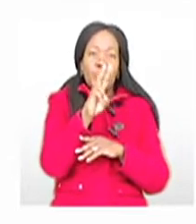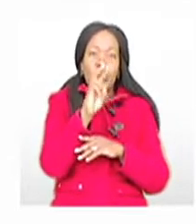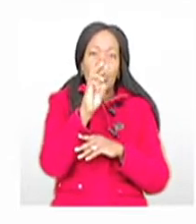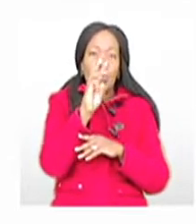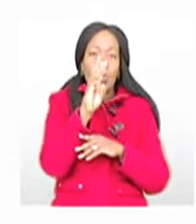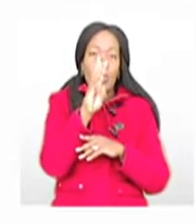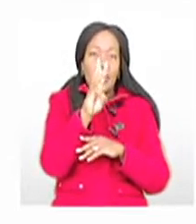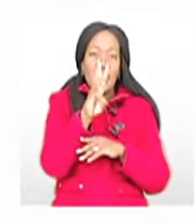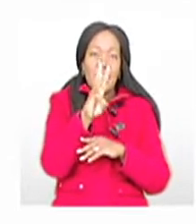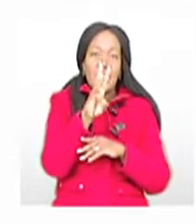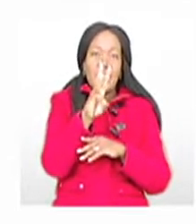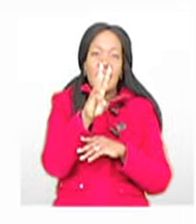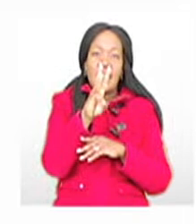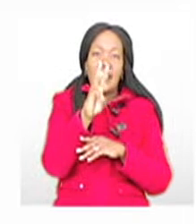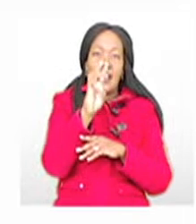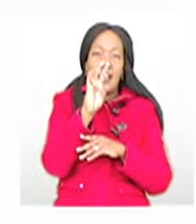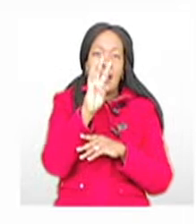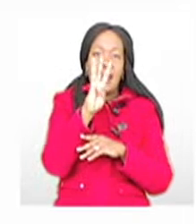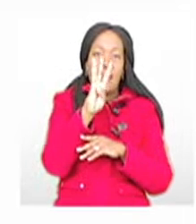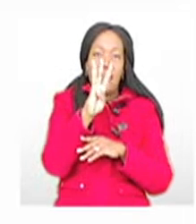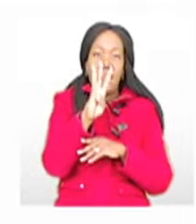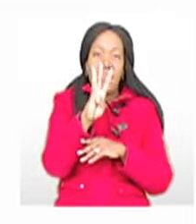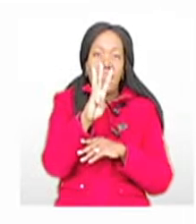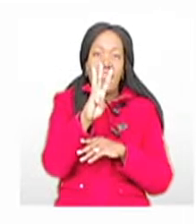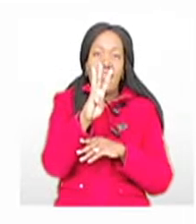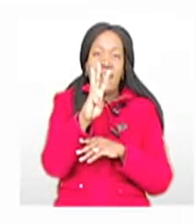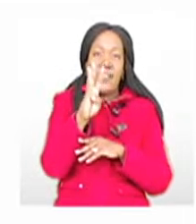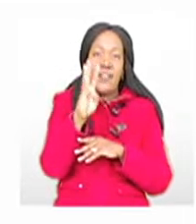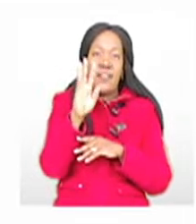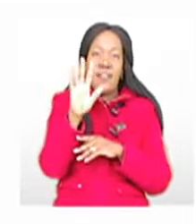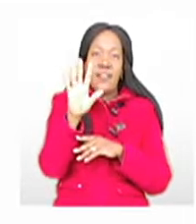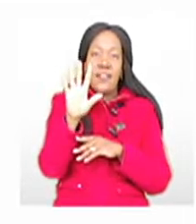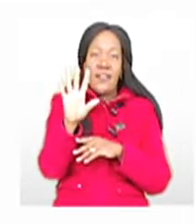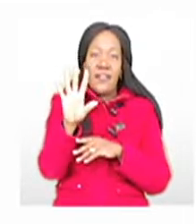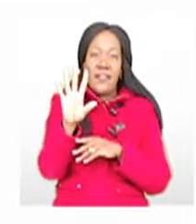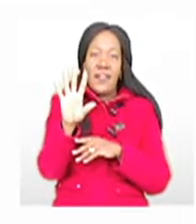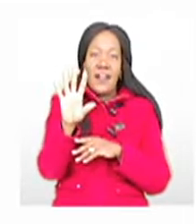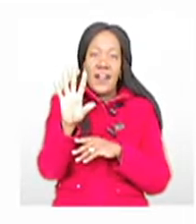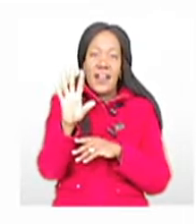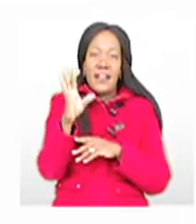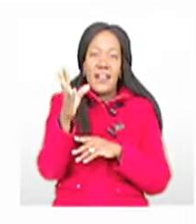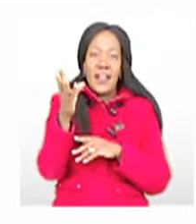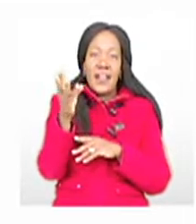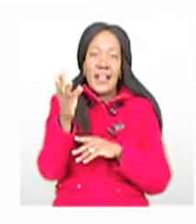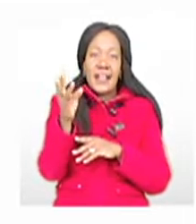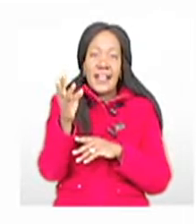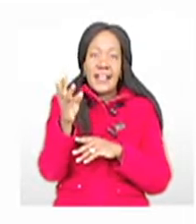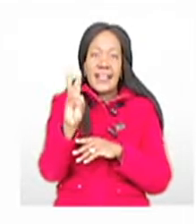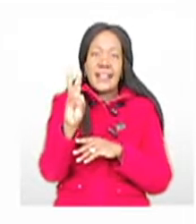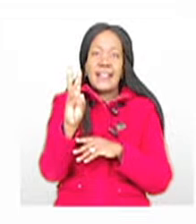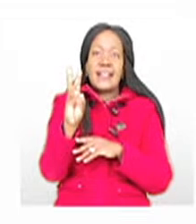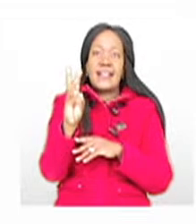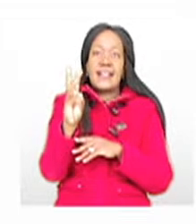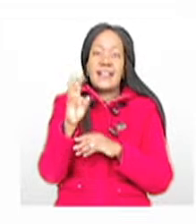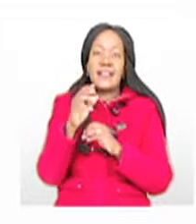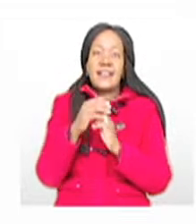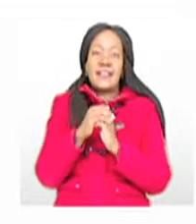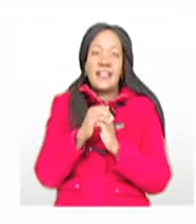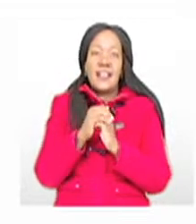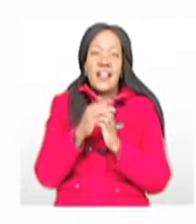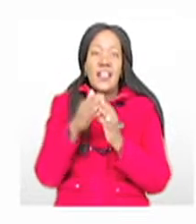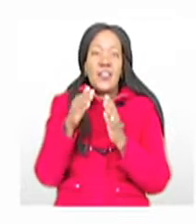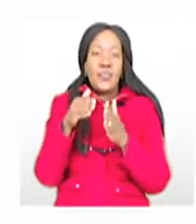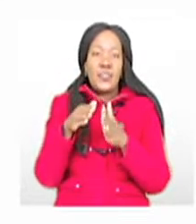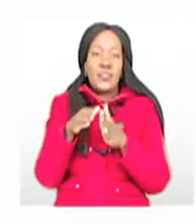2, 3, 4, 5, 6. And we